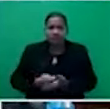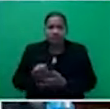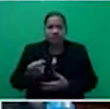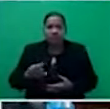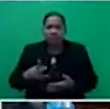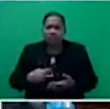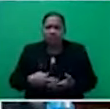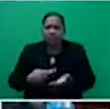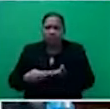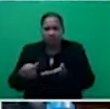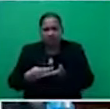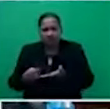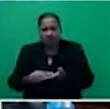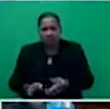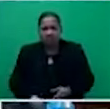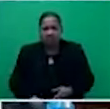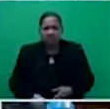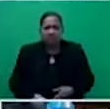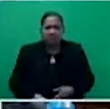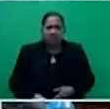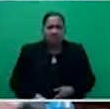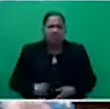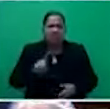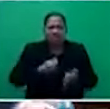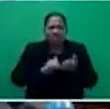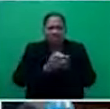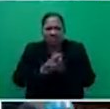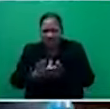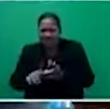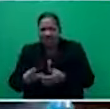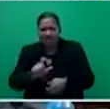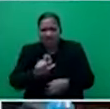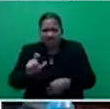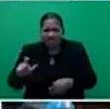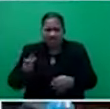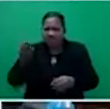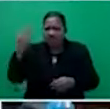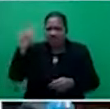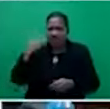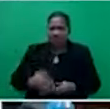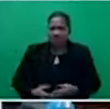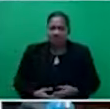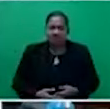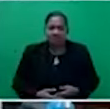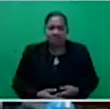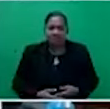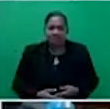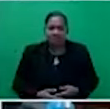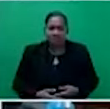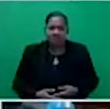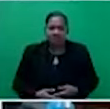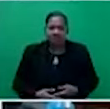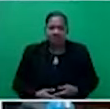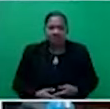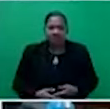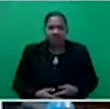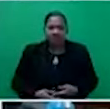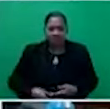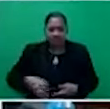shillings. Mr. Speaker, sir, we fixed it up. He fixed it up. Mr. Speaker, sir. Mr. Speaker,